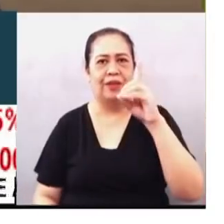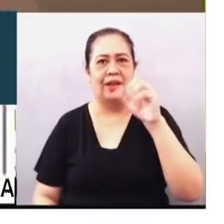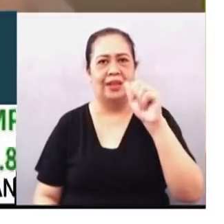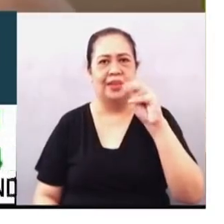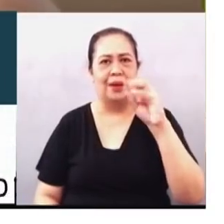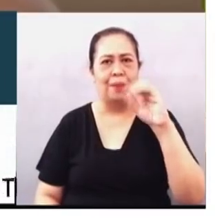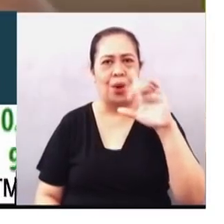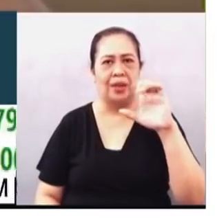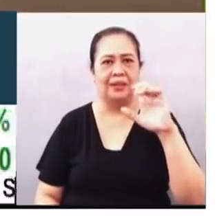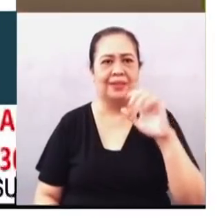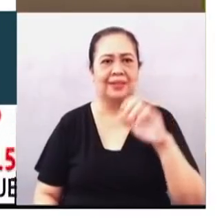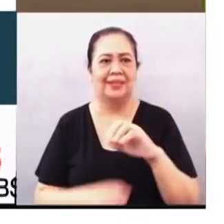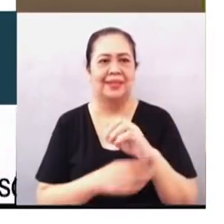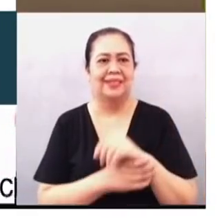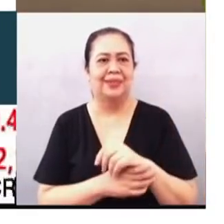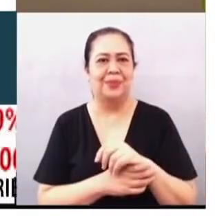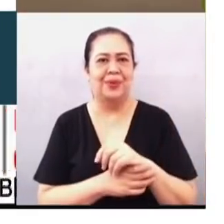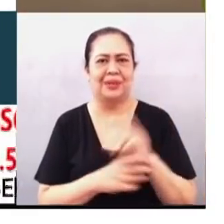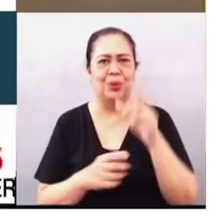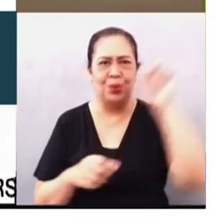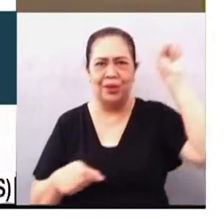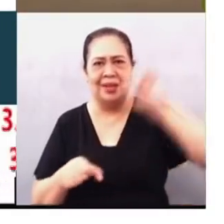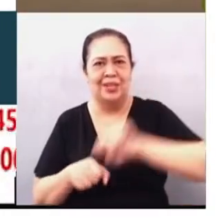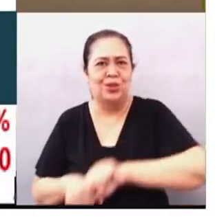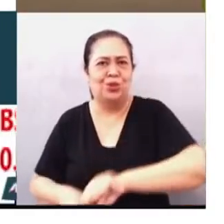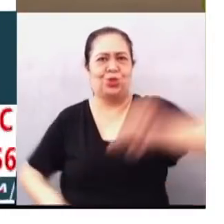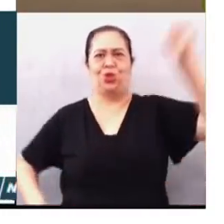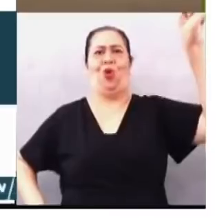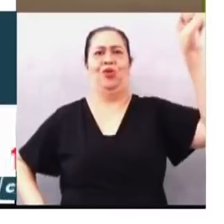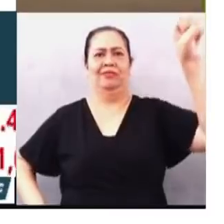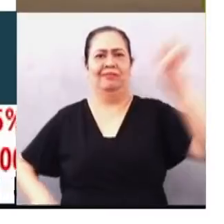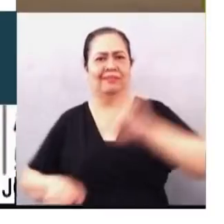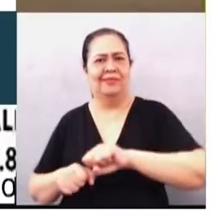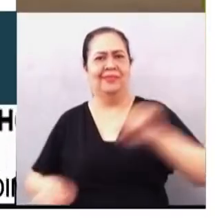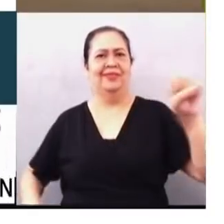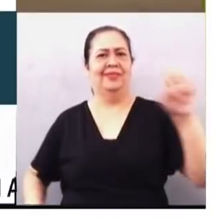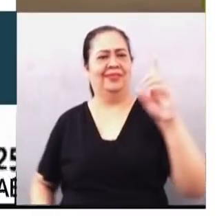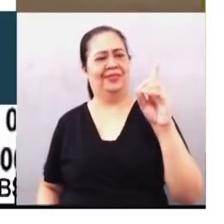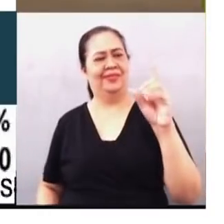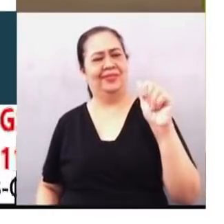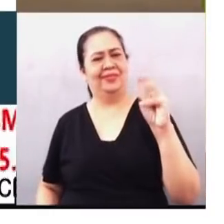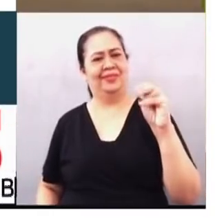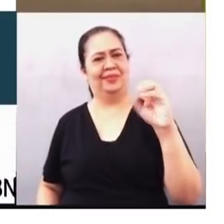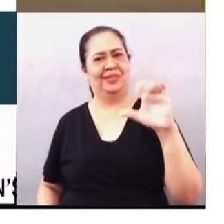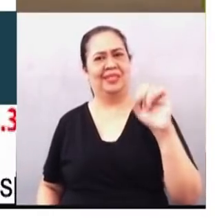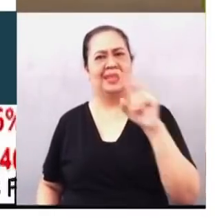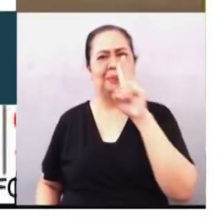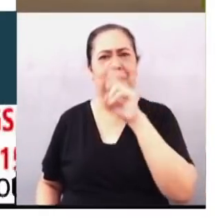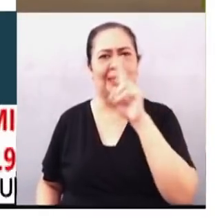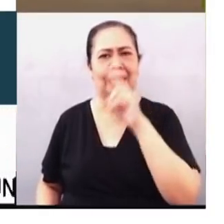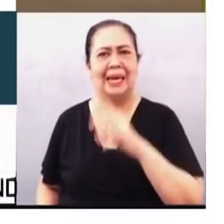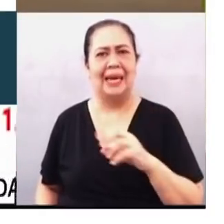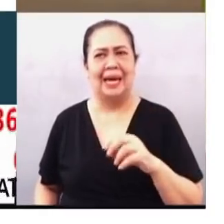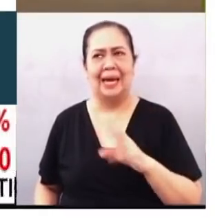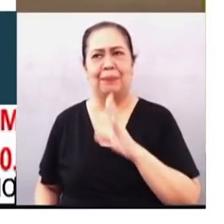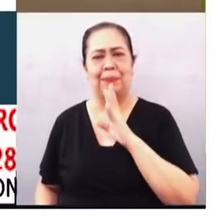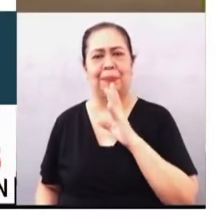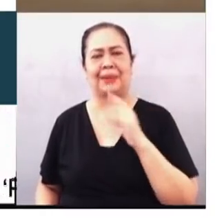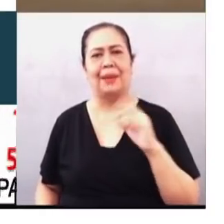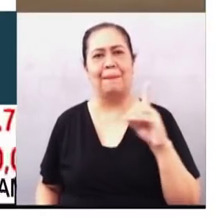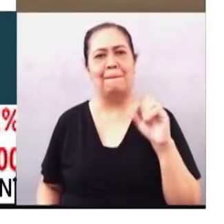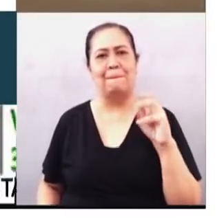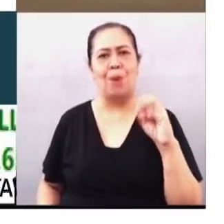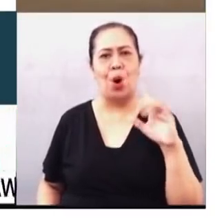that? Damocles. The sword of Damocles. Basta sa Bisaya, Damocles yan tawag namin. The sword